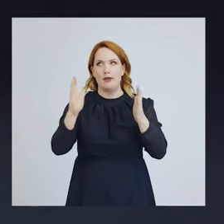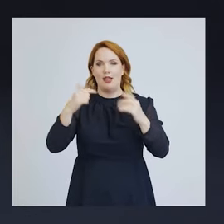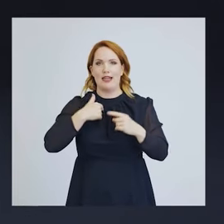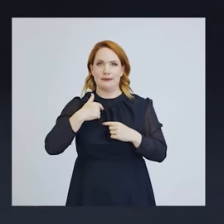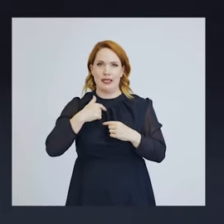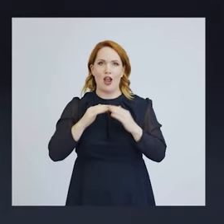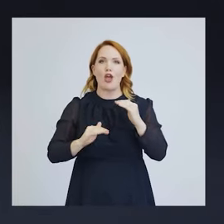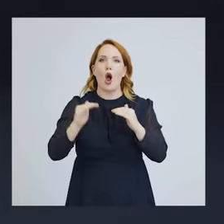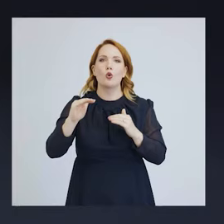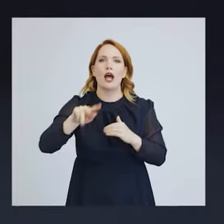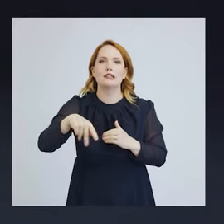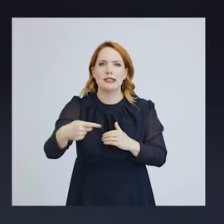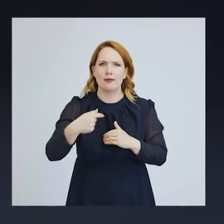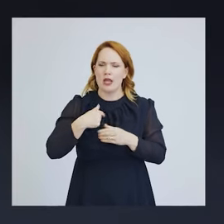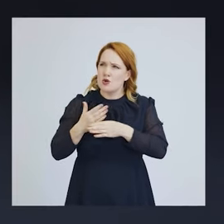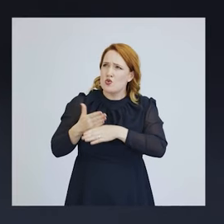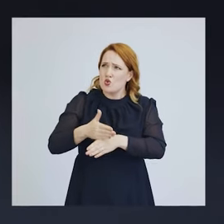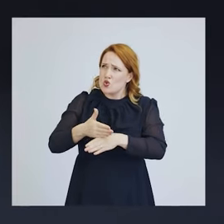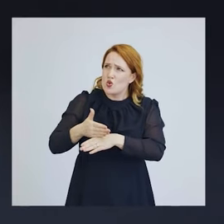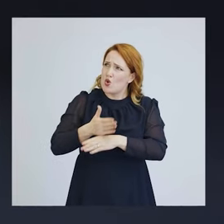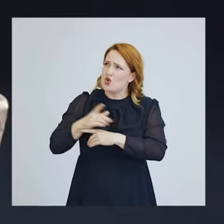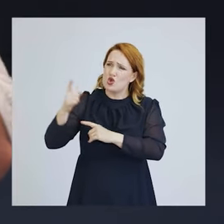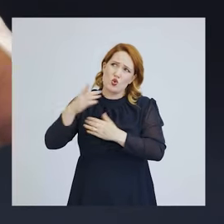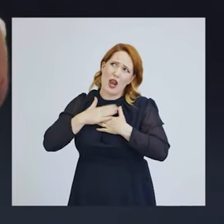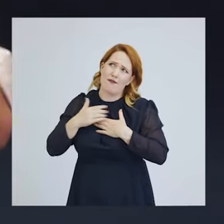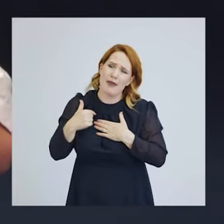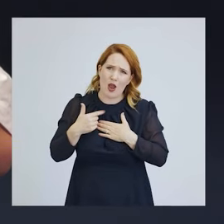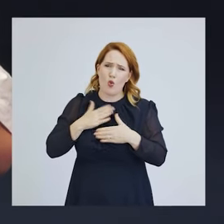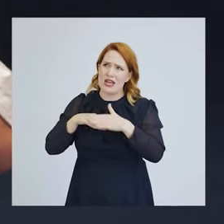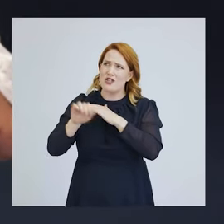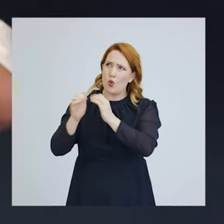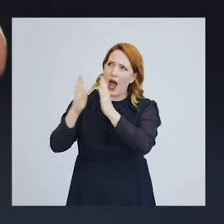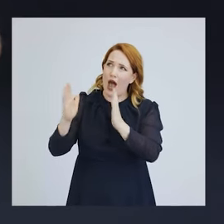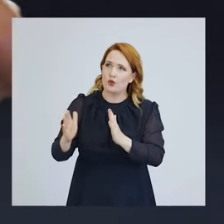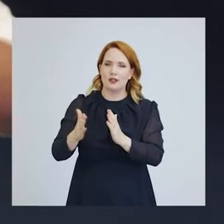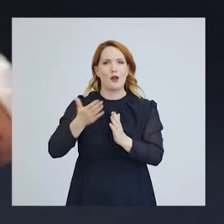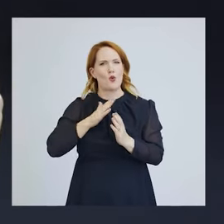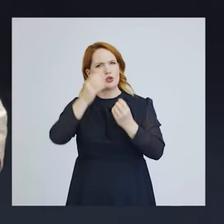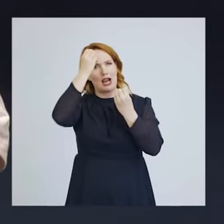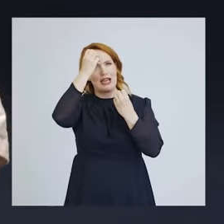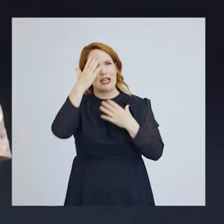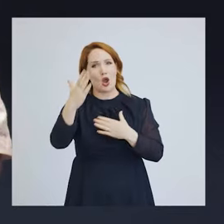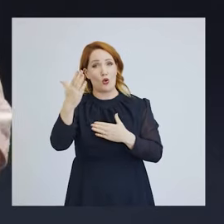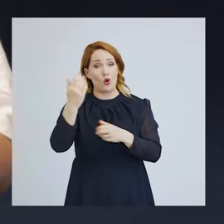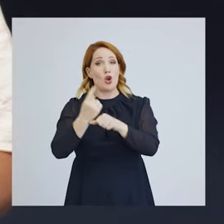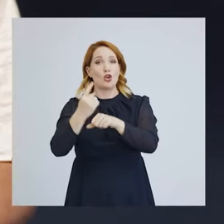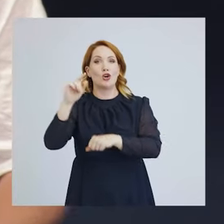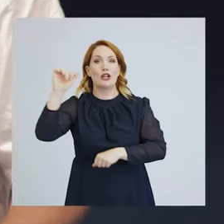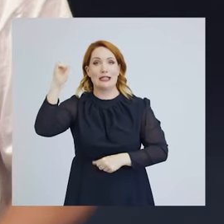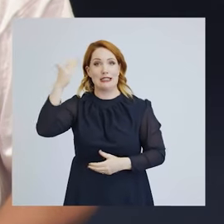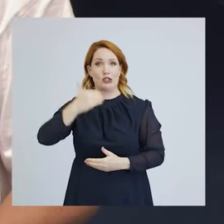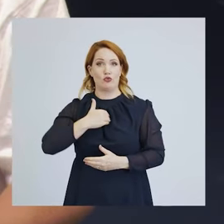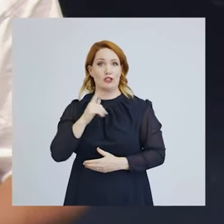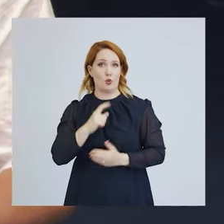because I know that last bit is me, the older son. And I've tried to earn God's approval. I've tried to be within his house. I just want to give